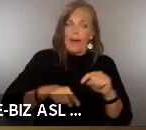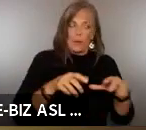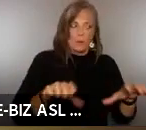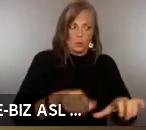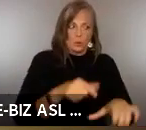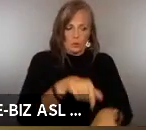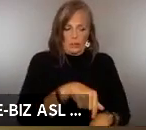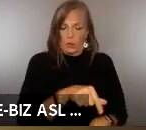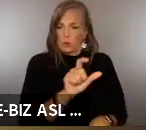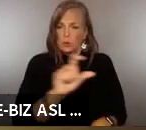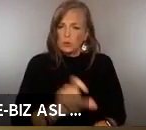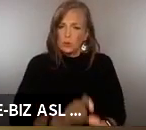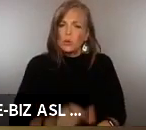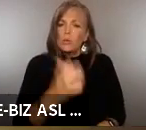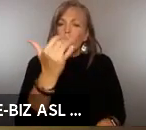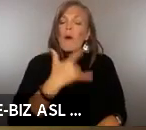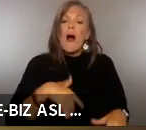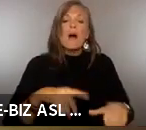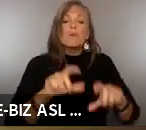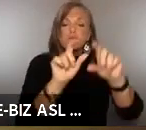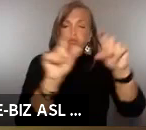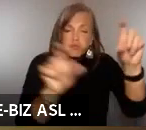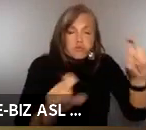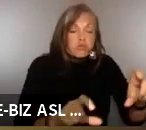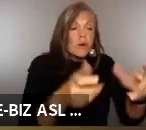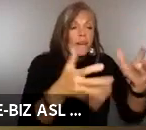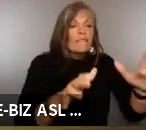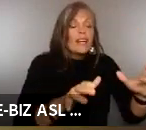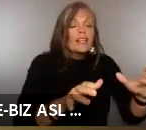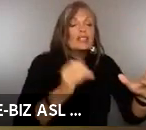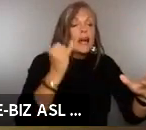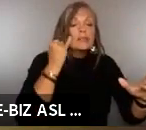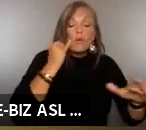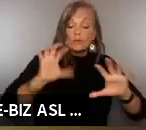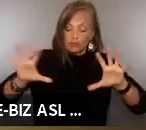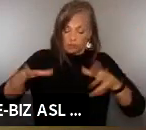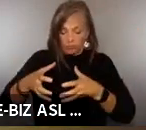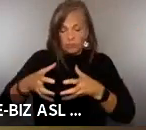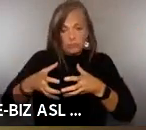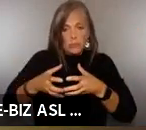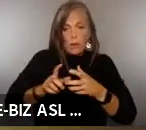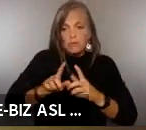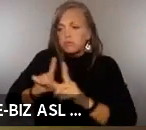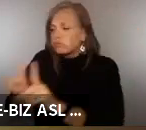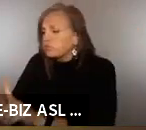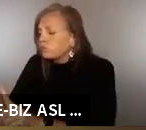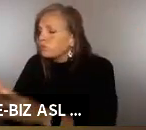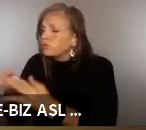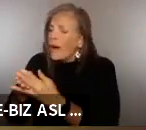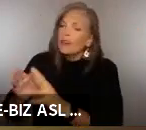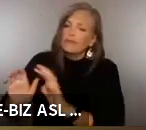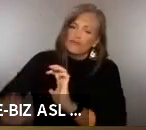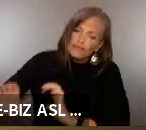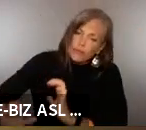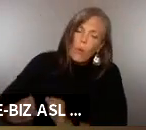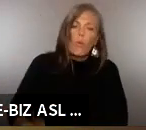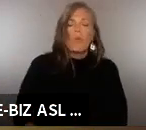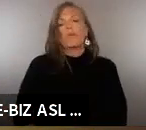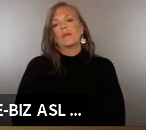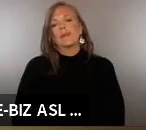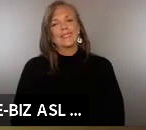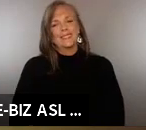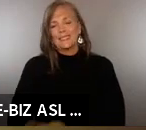the jokes that might pass across the room as we're talking about something. Zoom is a very focused format, and sometimes